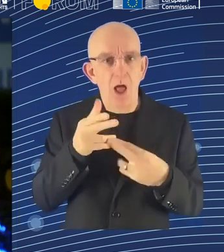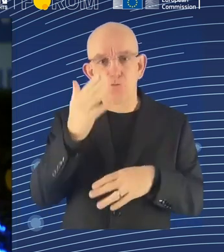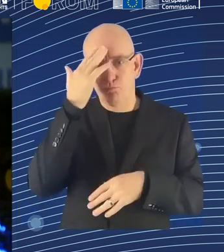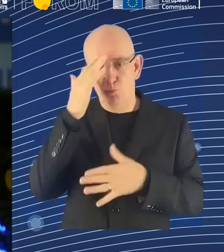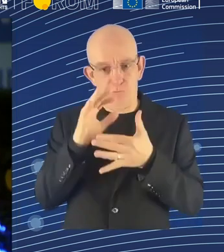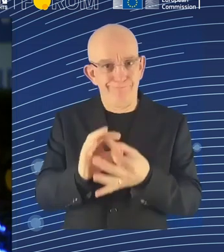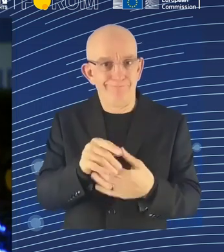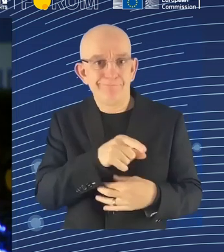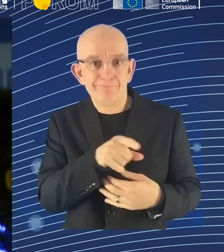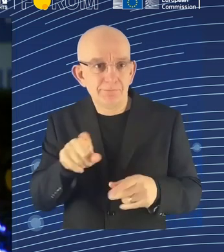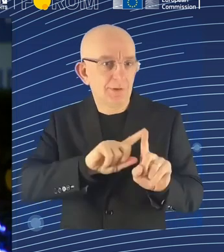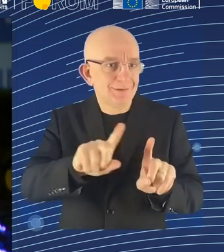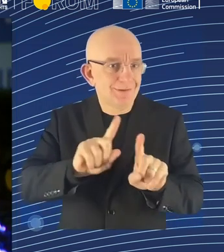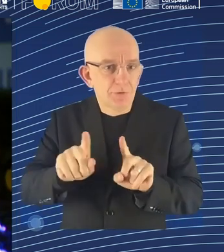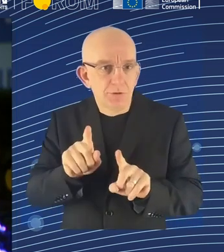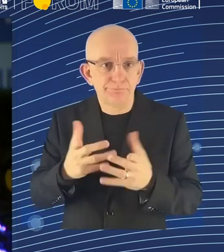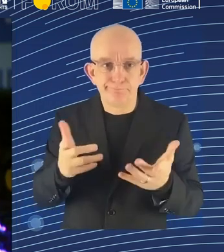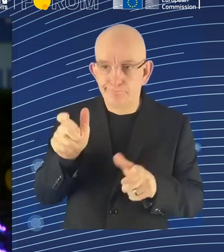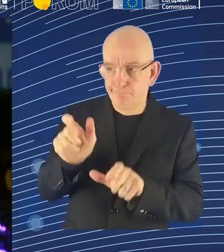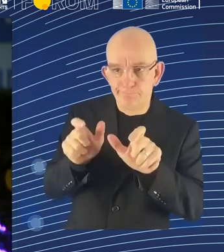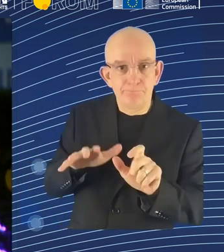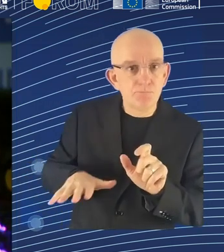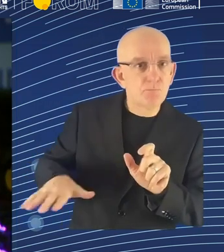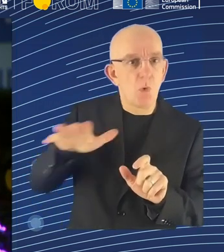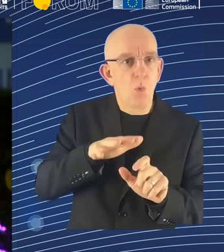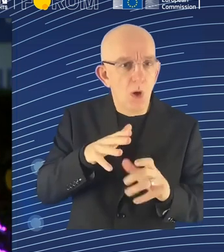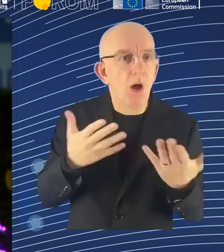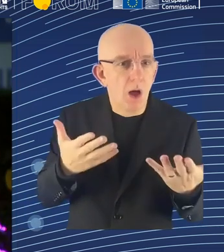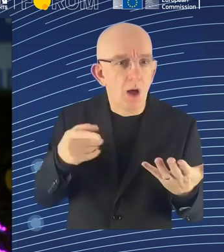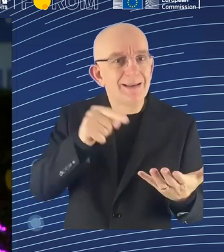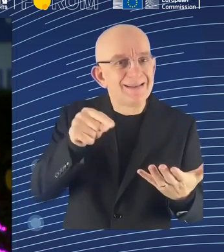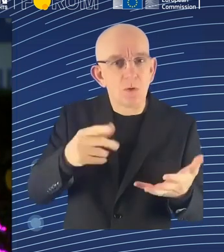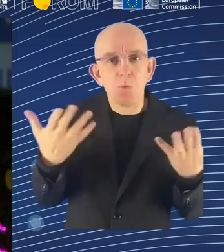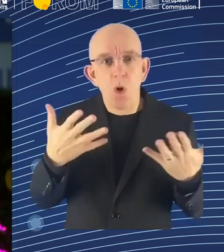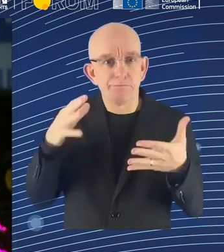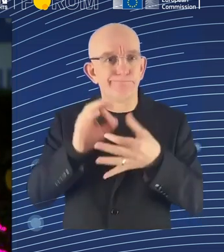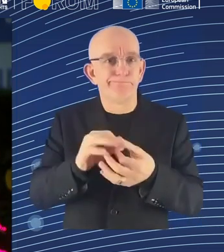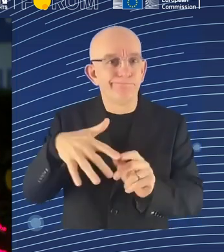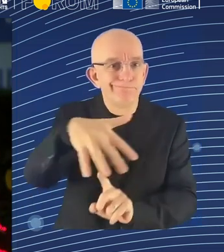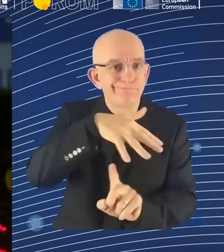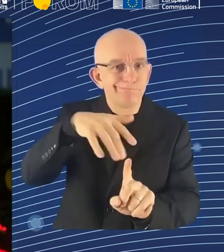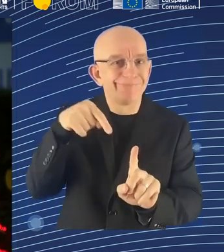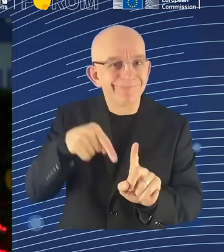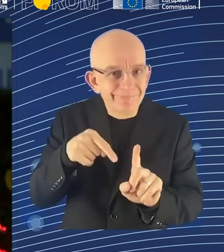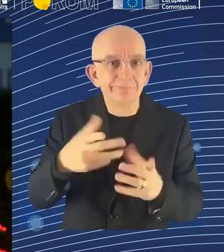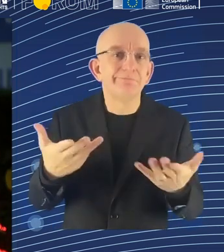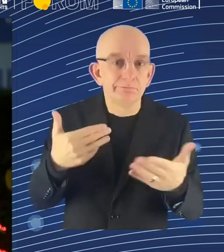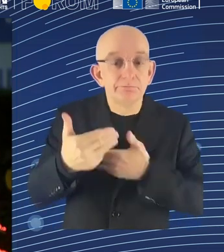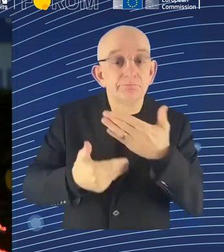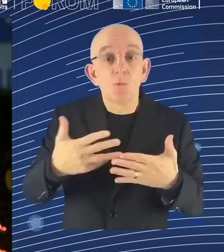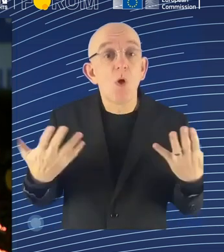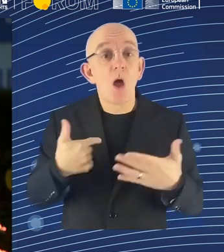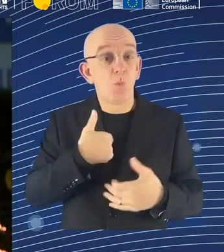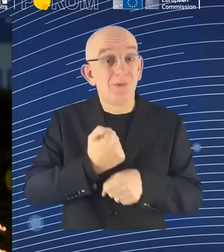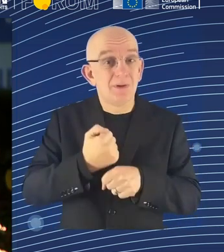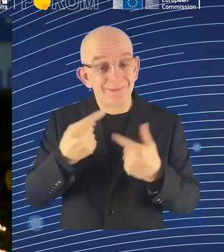So first of all, we need to explain what AI is. I think we all agree on this, but I want to say this very quickly. AI